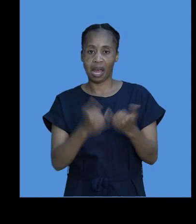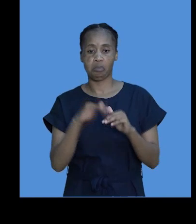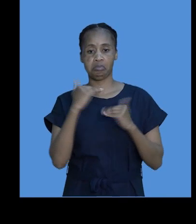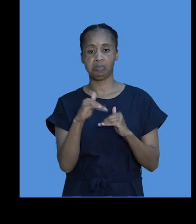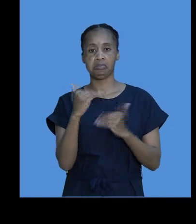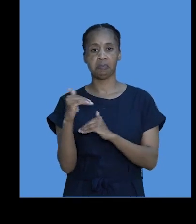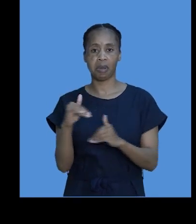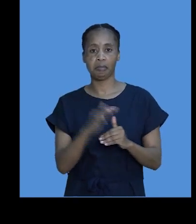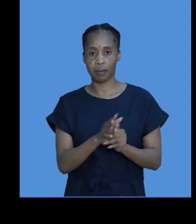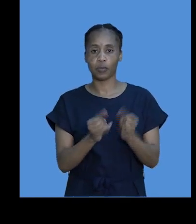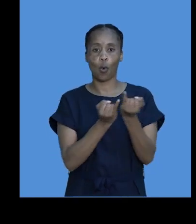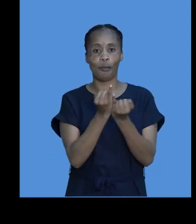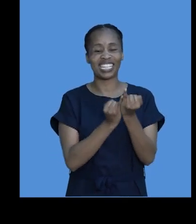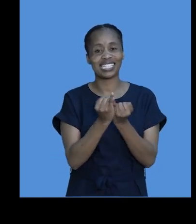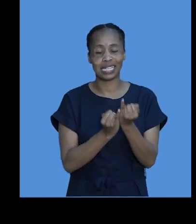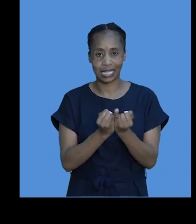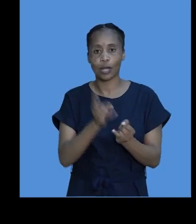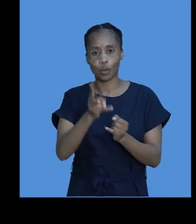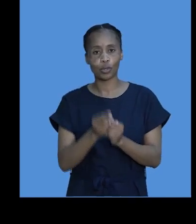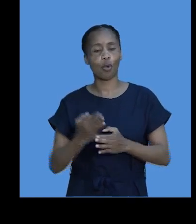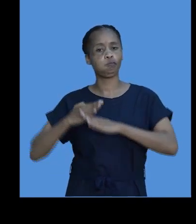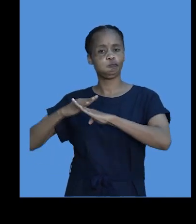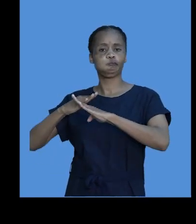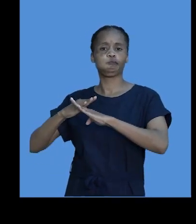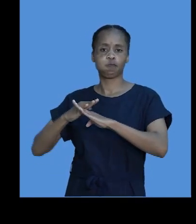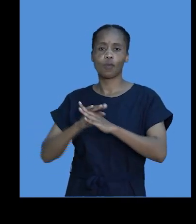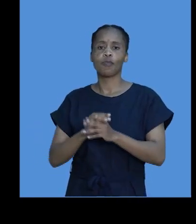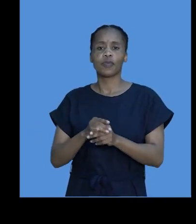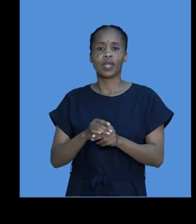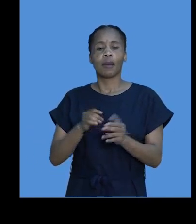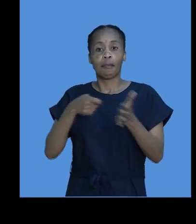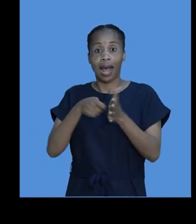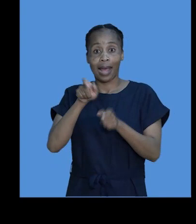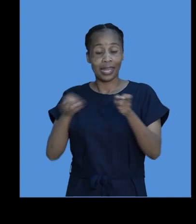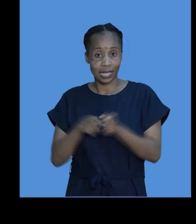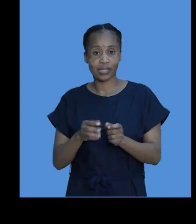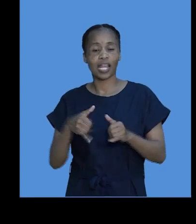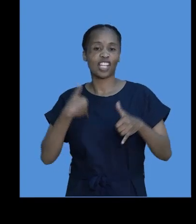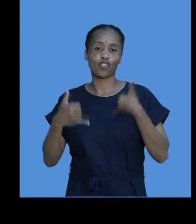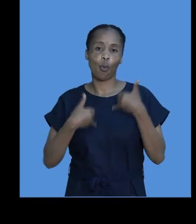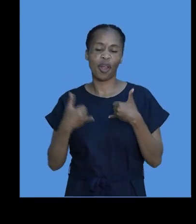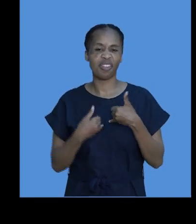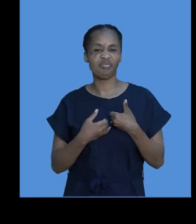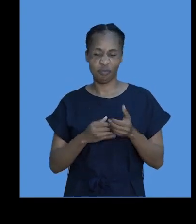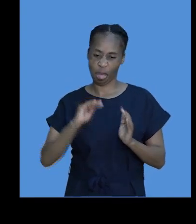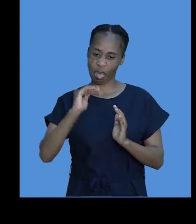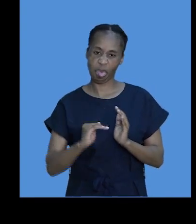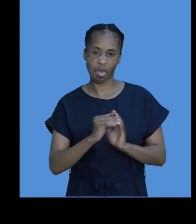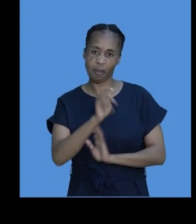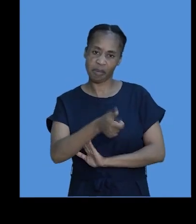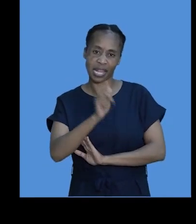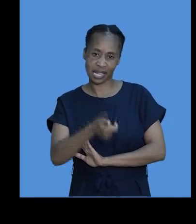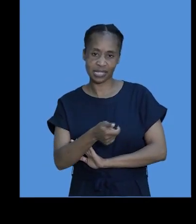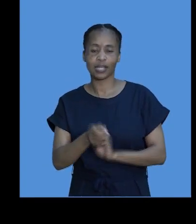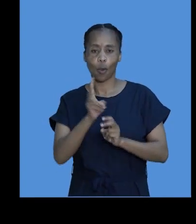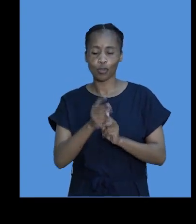There is a limit of competition, and it prevents consumers from enjoying lower prices and also